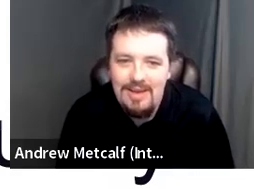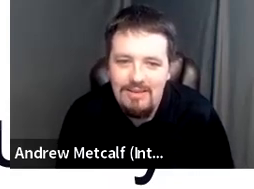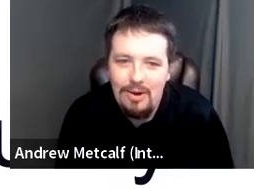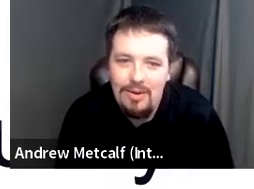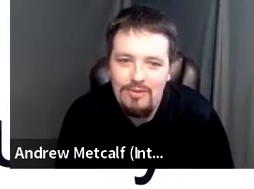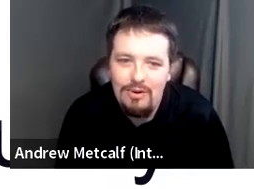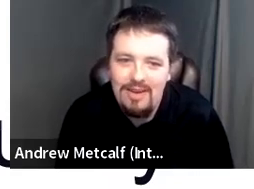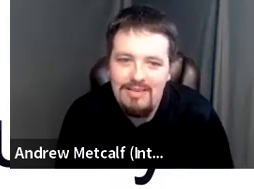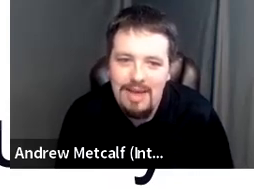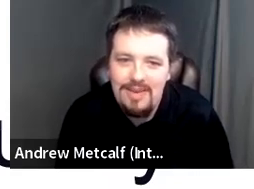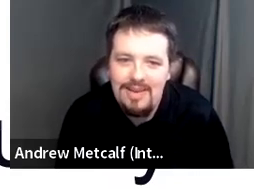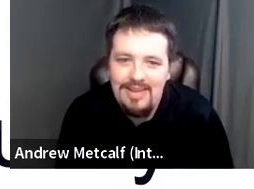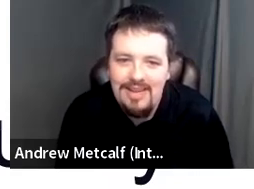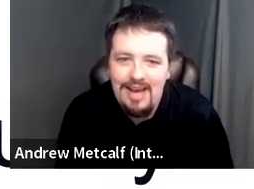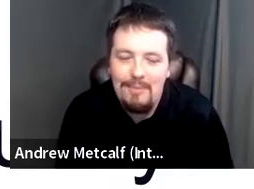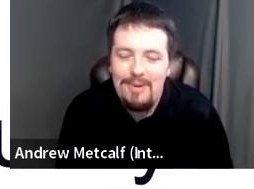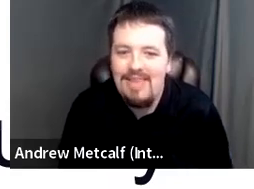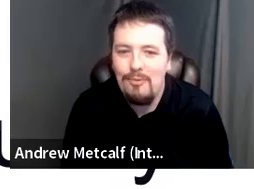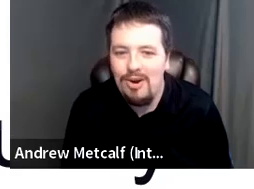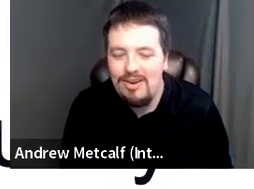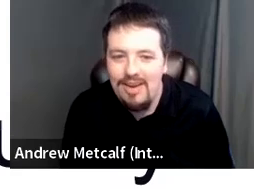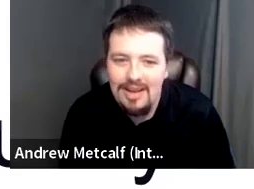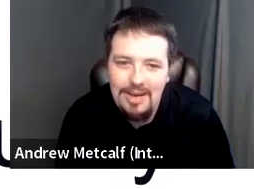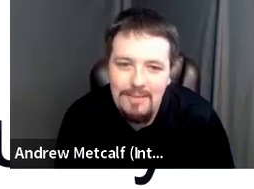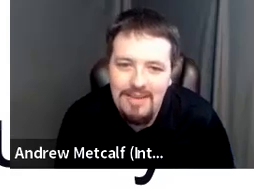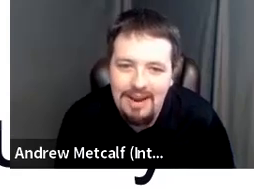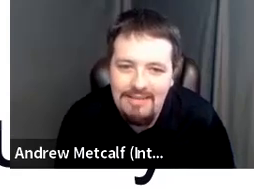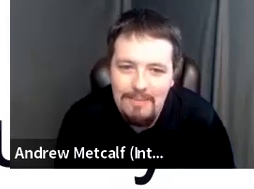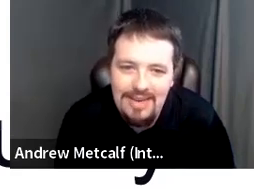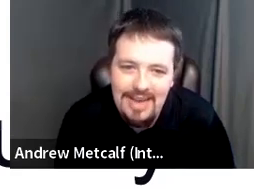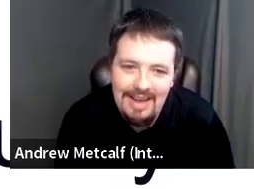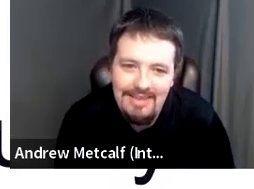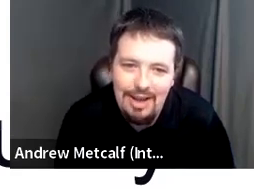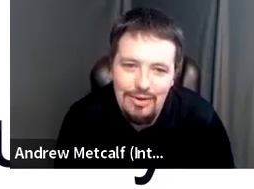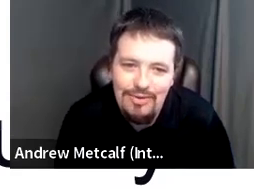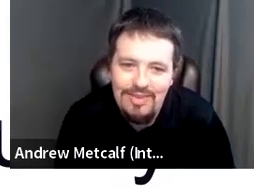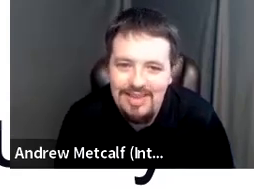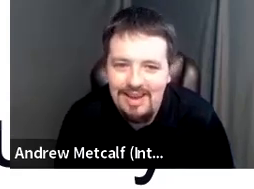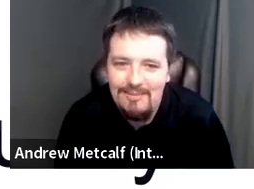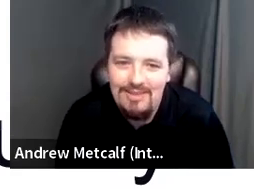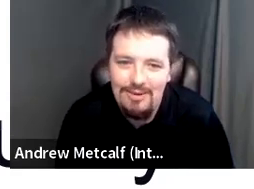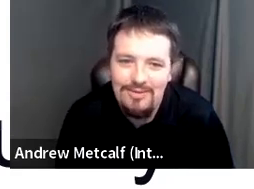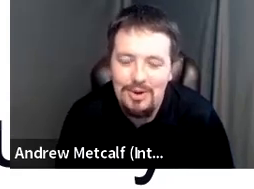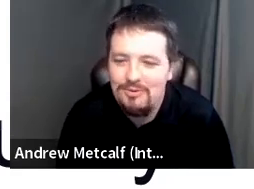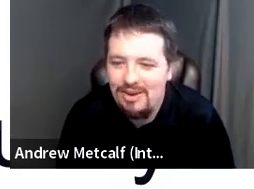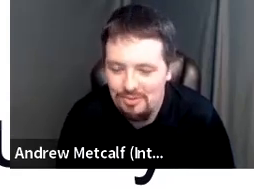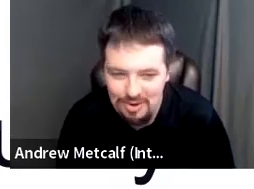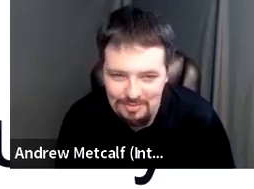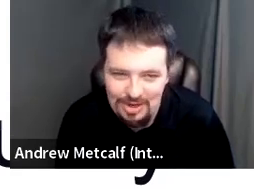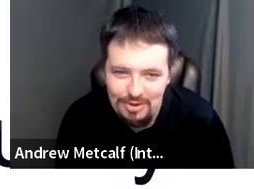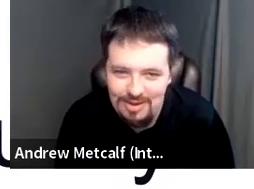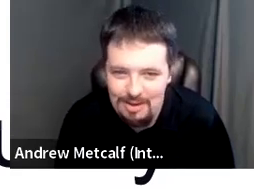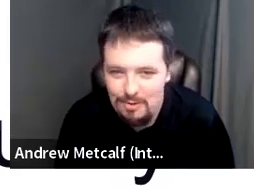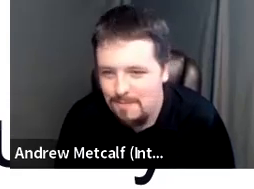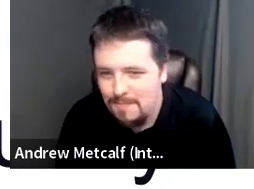time. So it was sort of accepted. But that word dumb is not accepted today. It's not used. It's sort of an old-fashioned word,